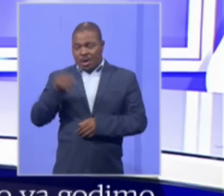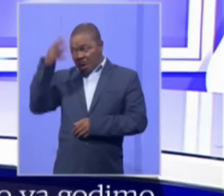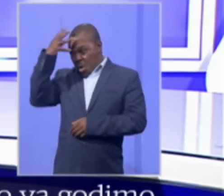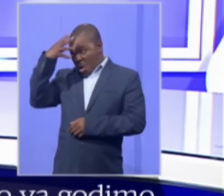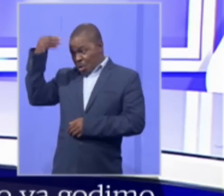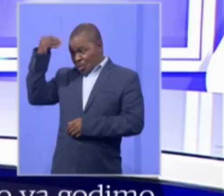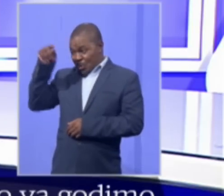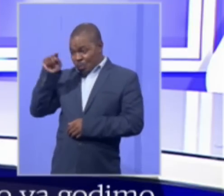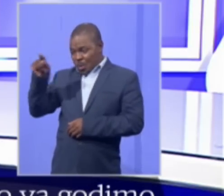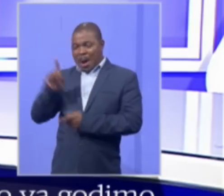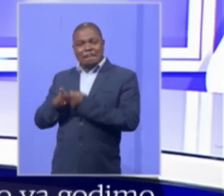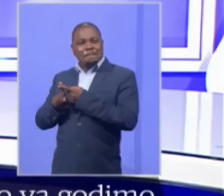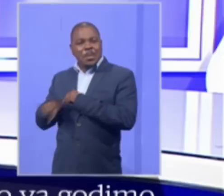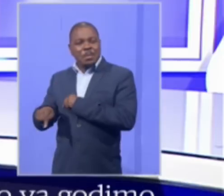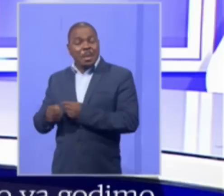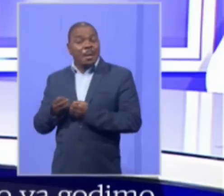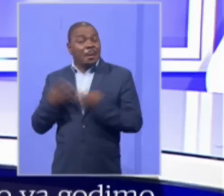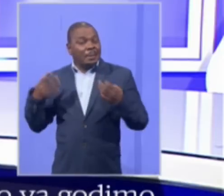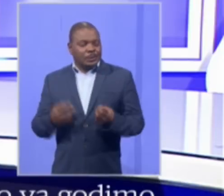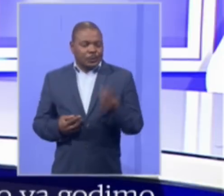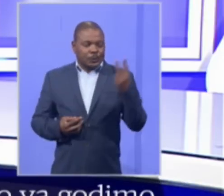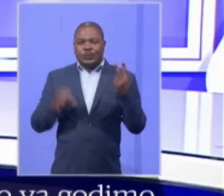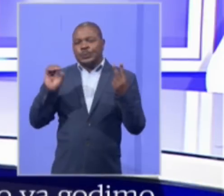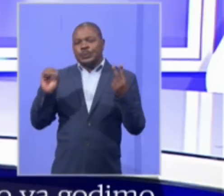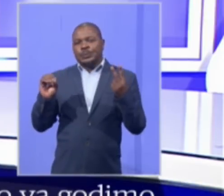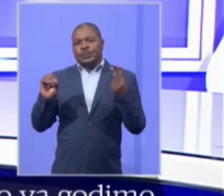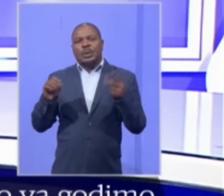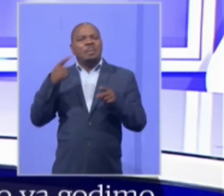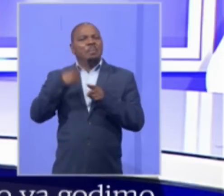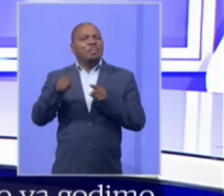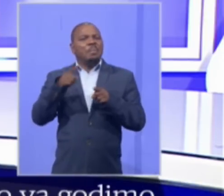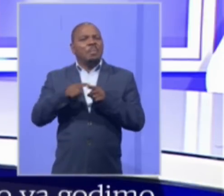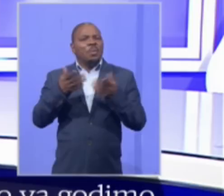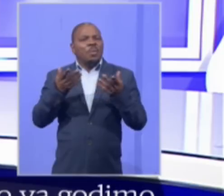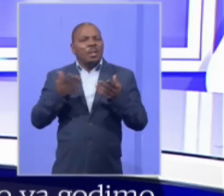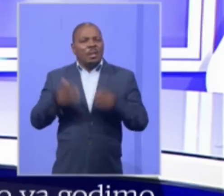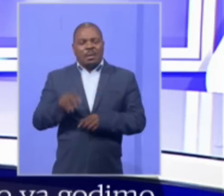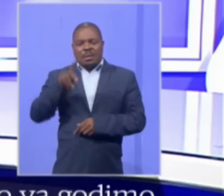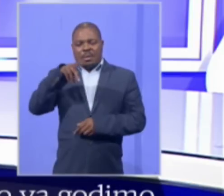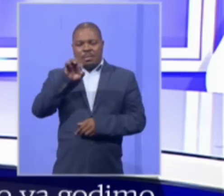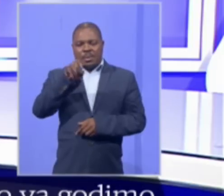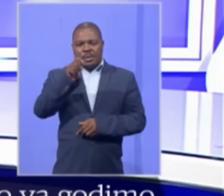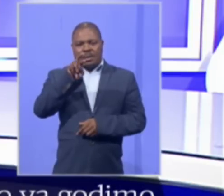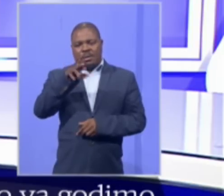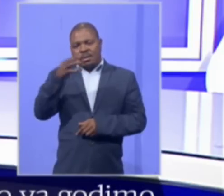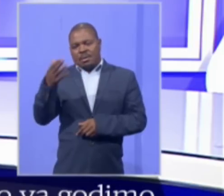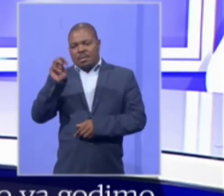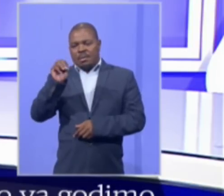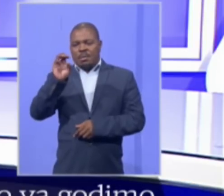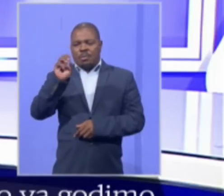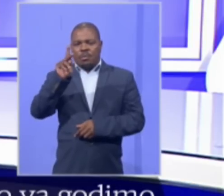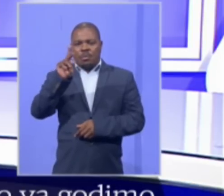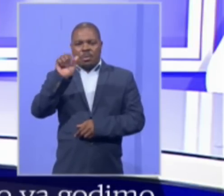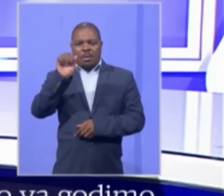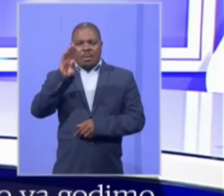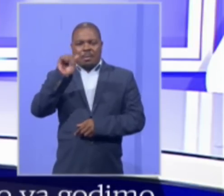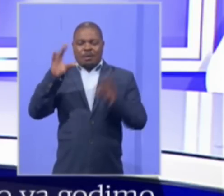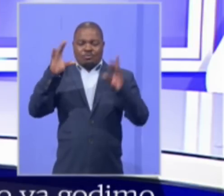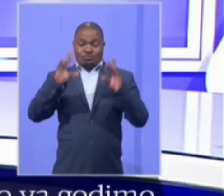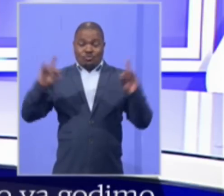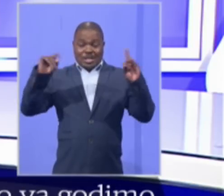setlile Lesotho ka dino tše 2-1 papading yeo e raloketšwego lepatlelong la Peter Mokaba ka Polokwane. Ba